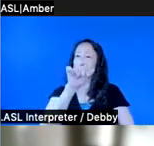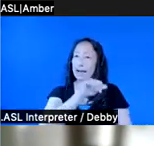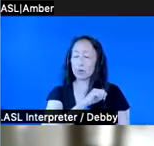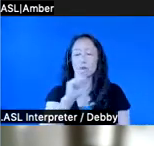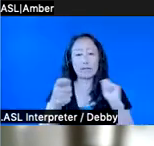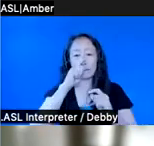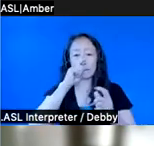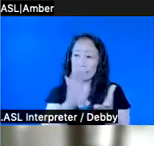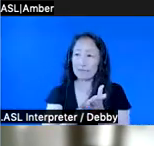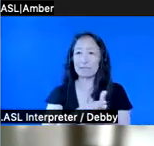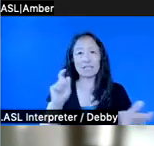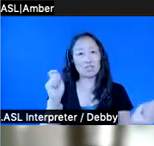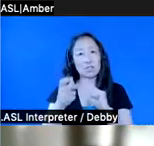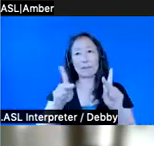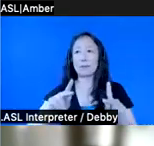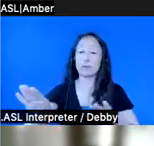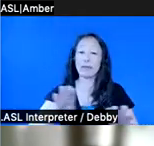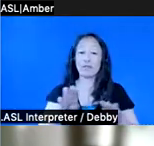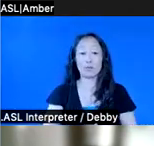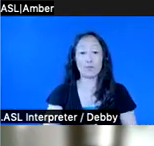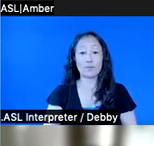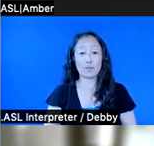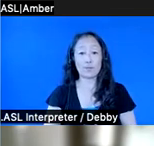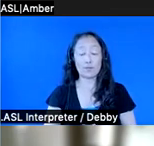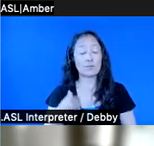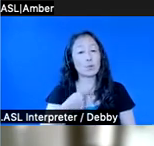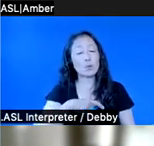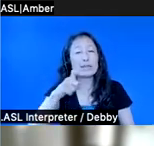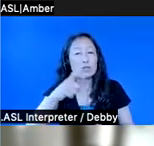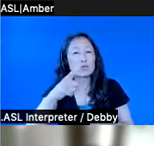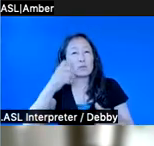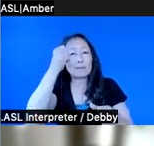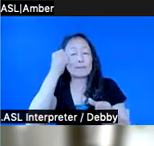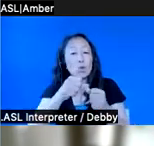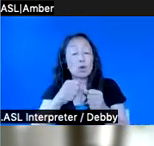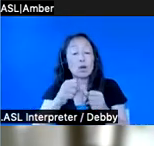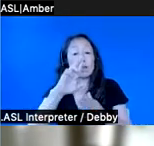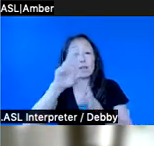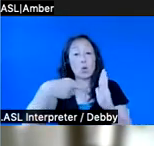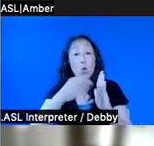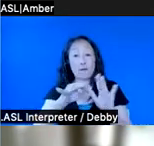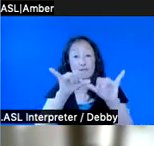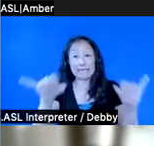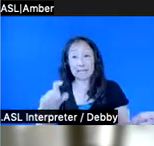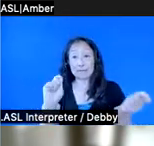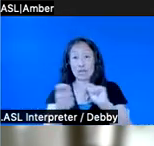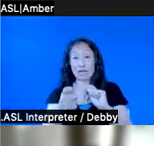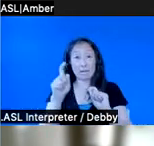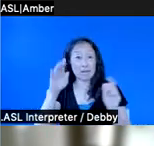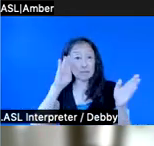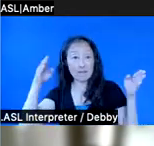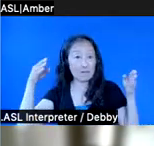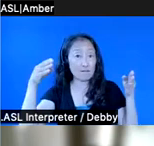We must never forget that the role of systems change work, which focuses on the safety and